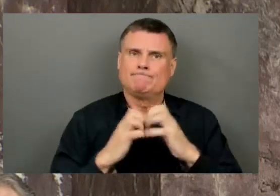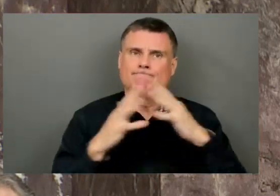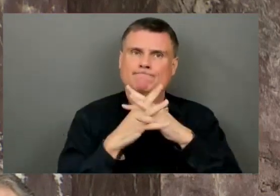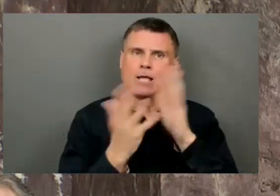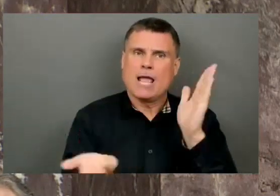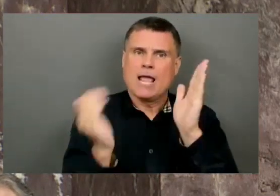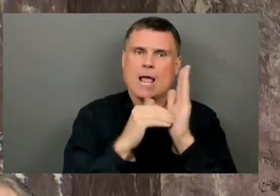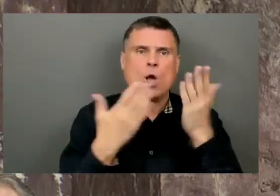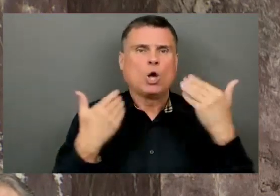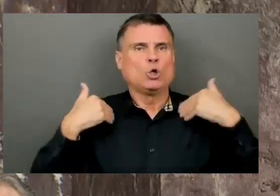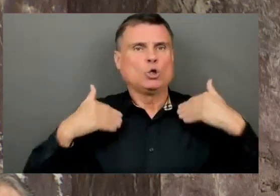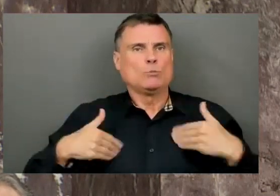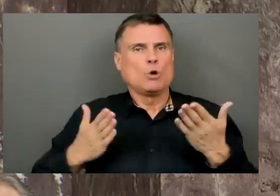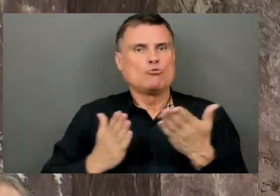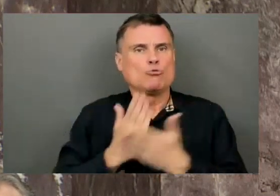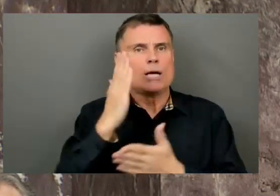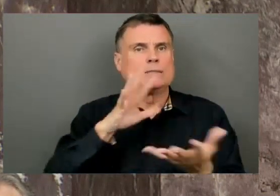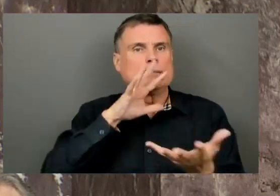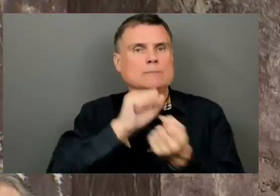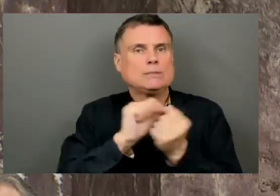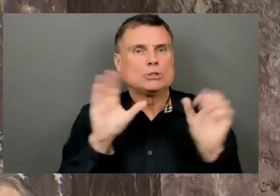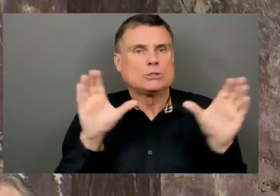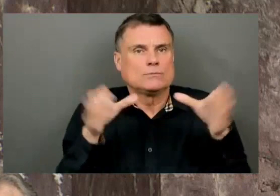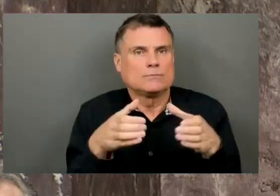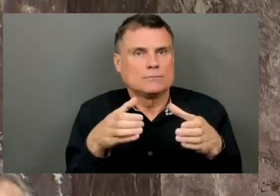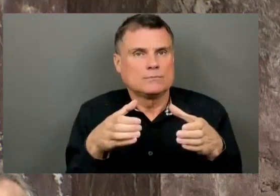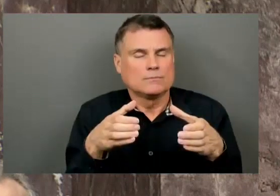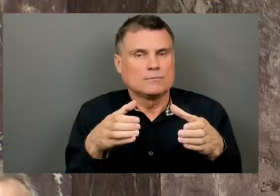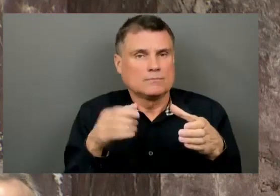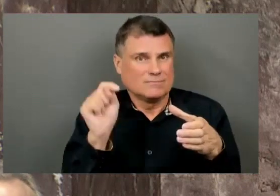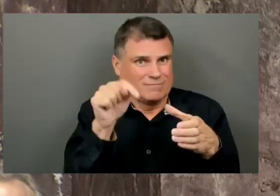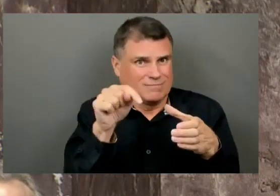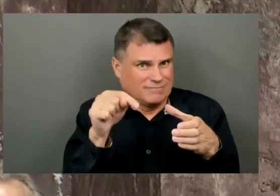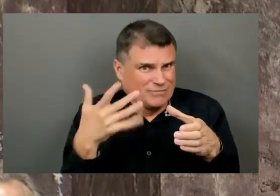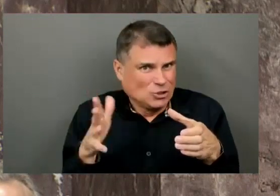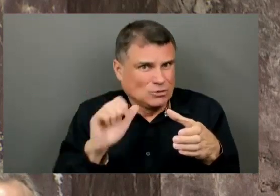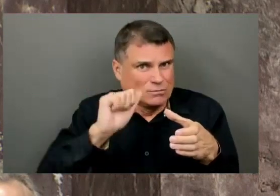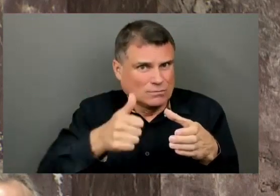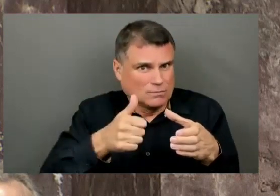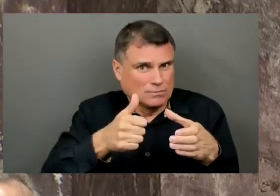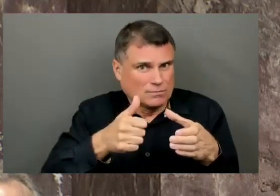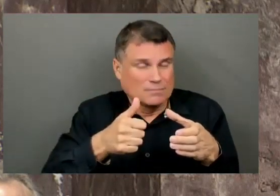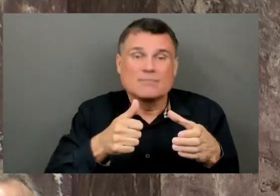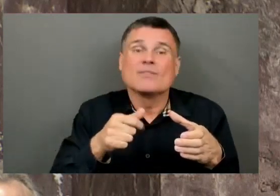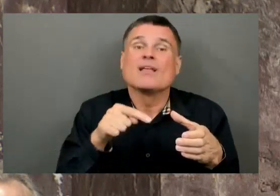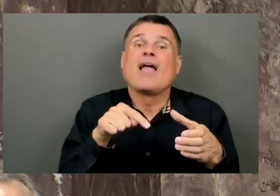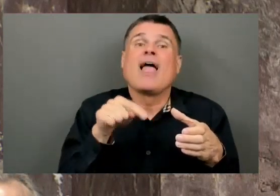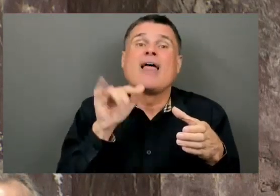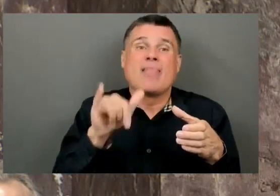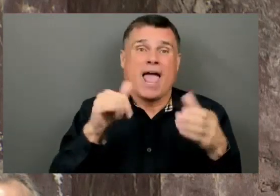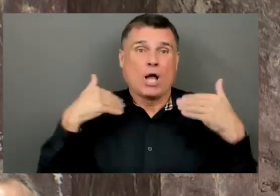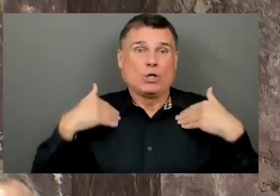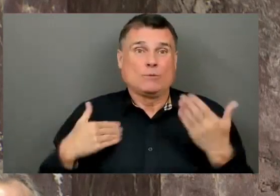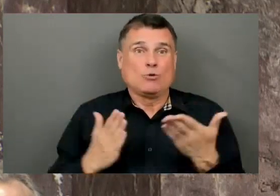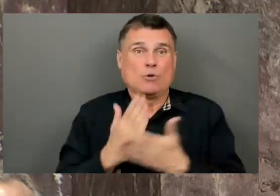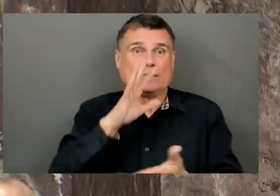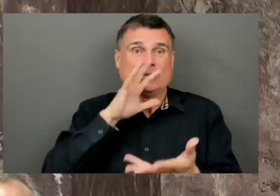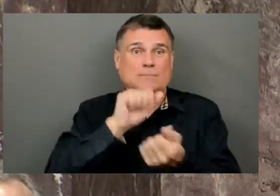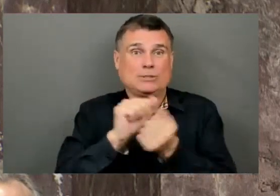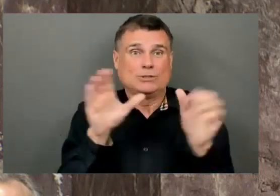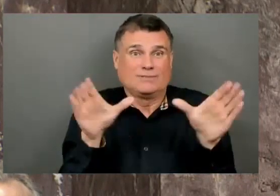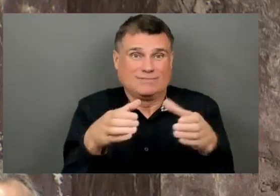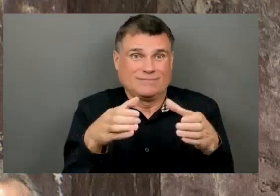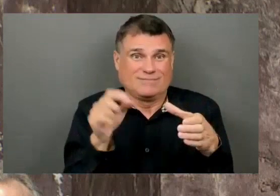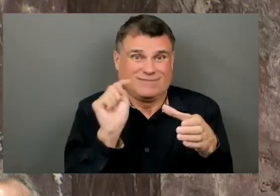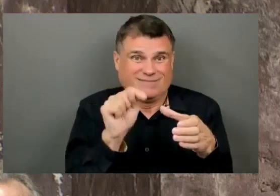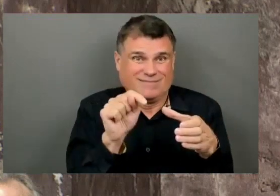was there. In fact, every province had one. We were the only province that didn't have one. Why